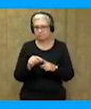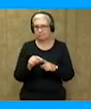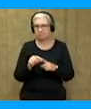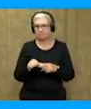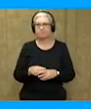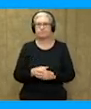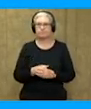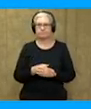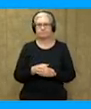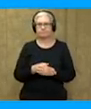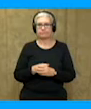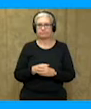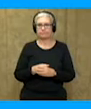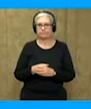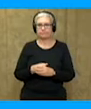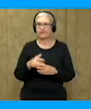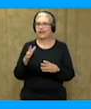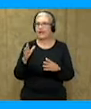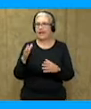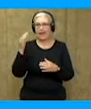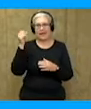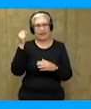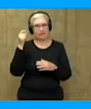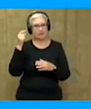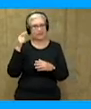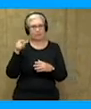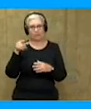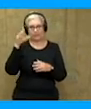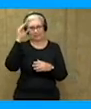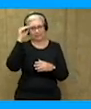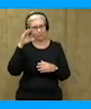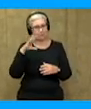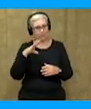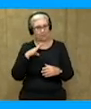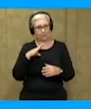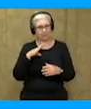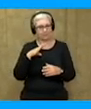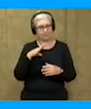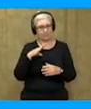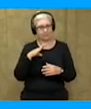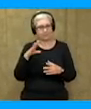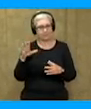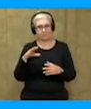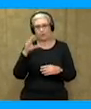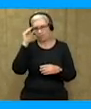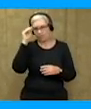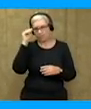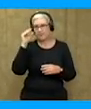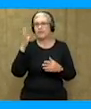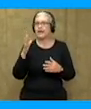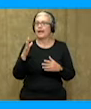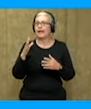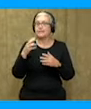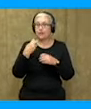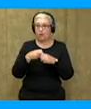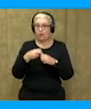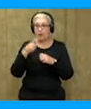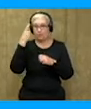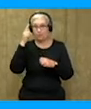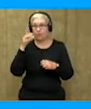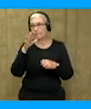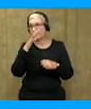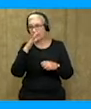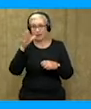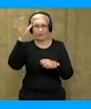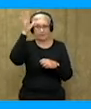lot, because I know how that is with you guys. It's very difficult for all of us, even for your mom and dad or your mom and stepdad